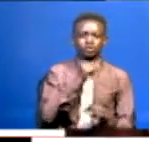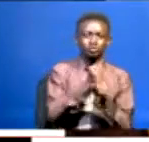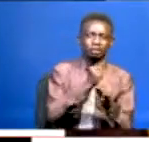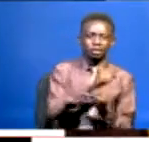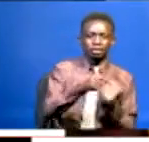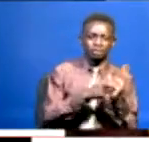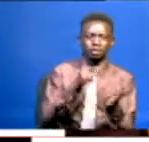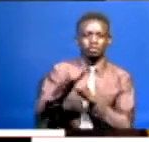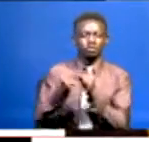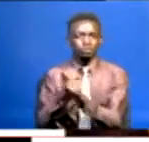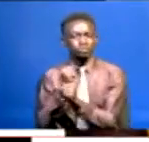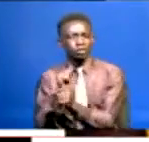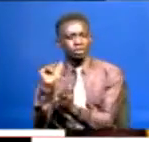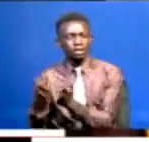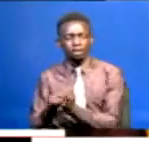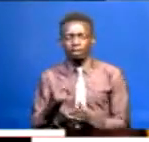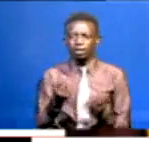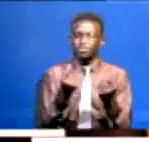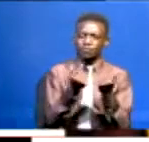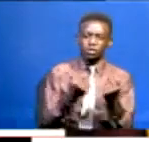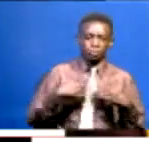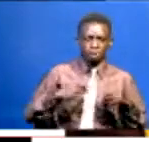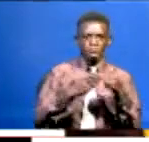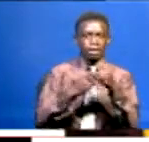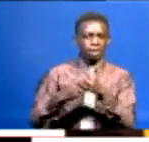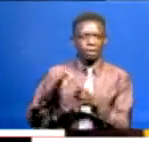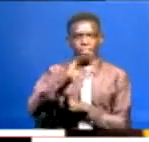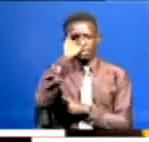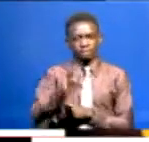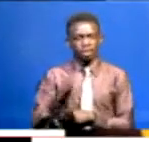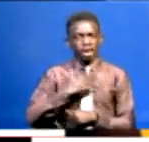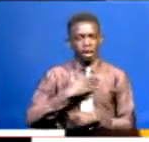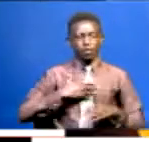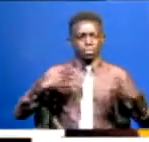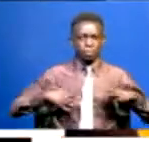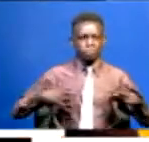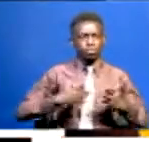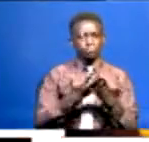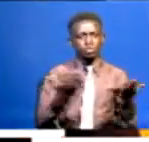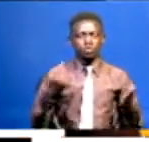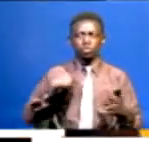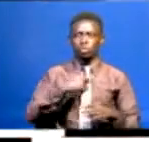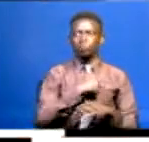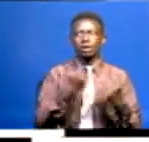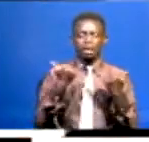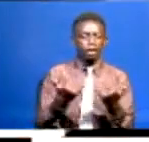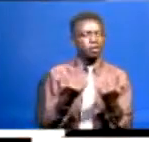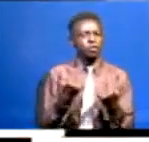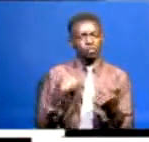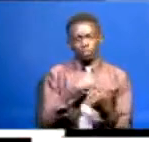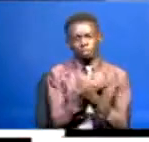Sisi Pogot, 90%, 99% of our community, of our population, we are peace lovers.